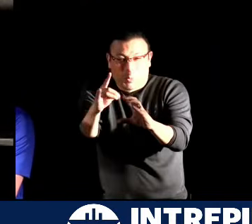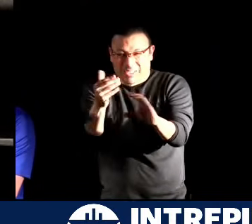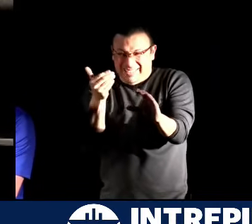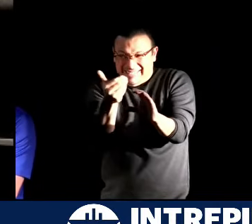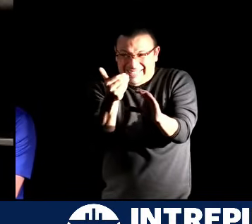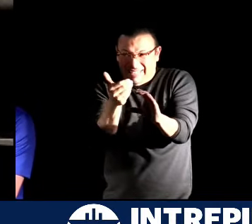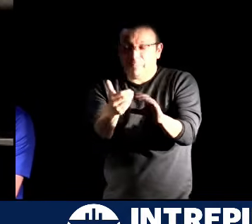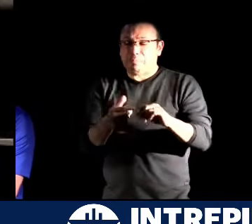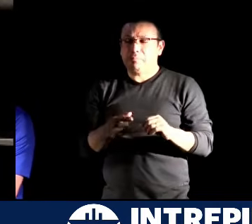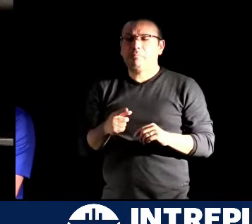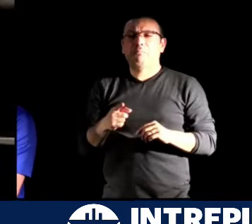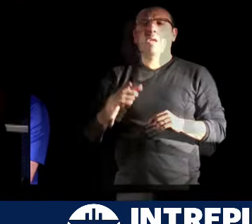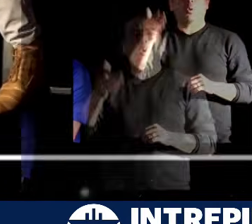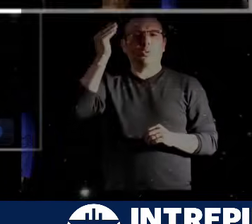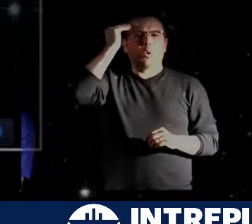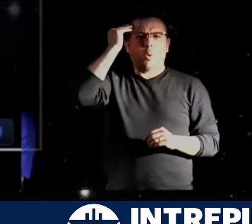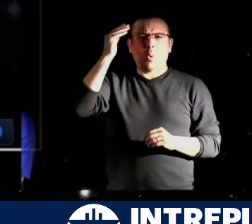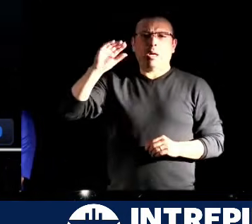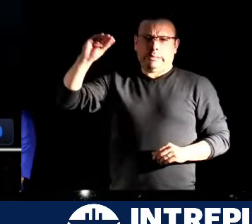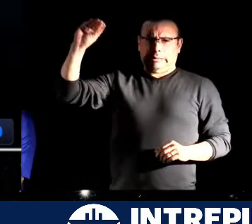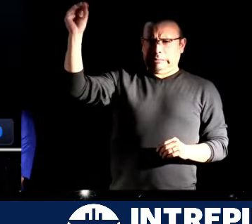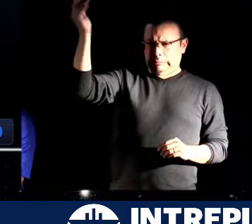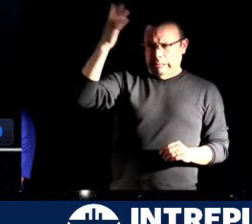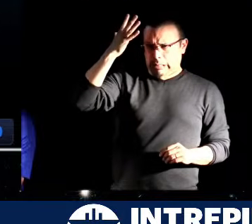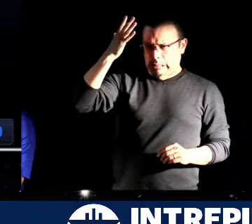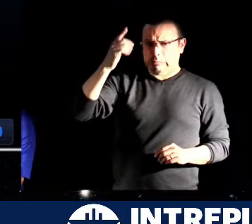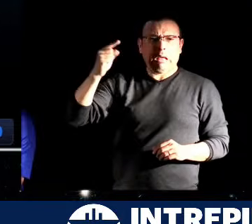of the material is always flying out.